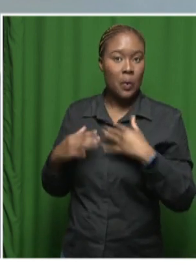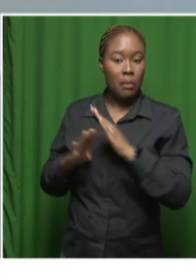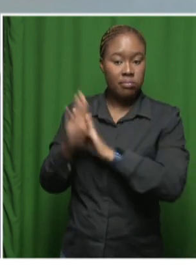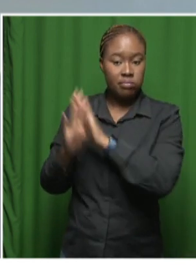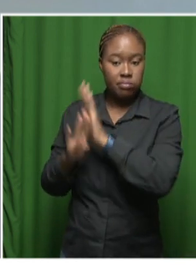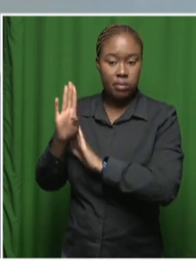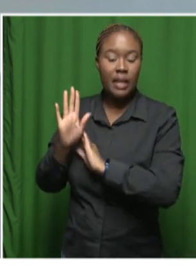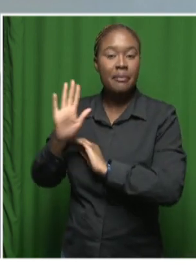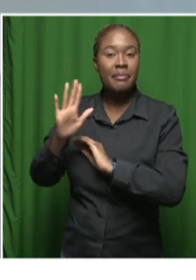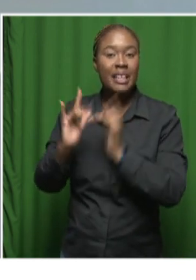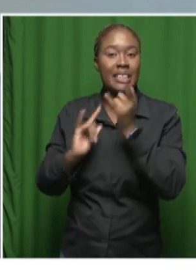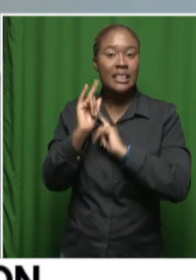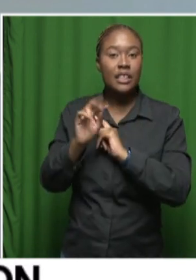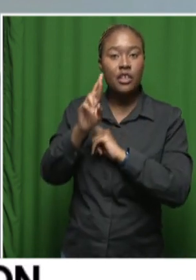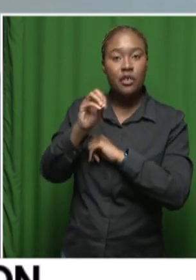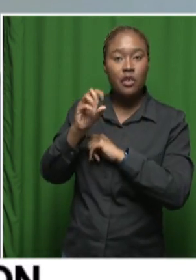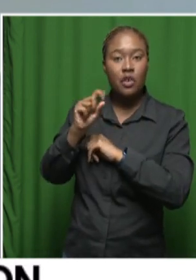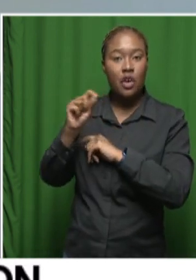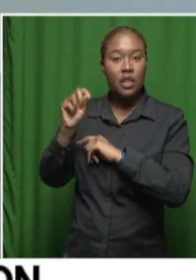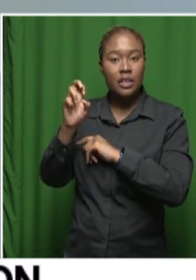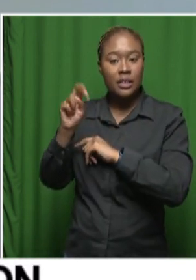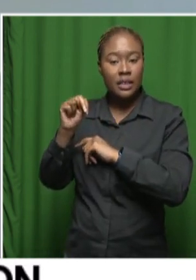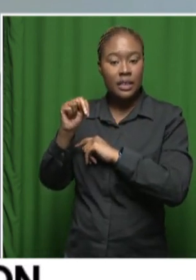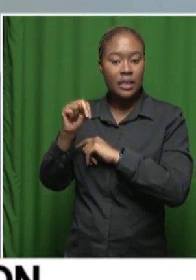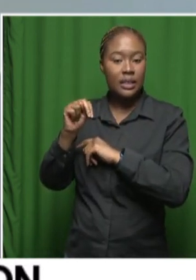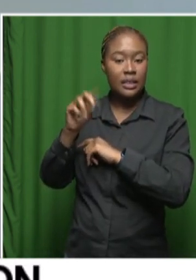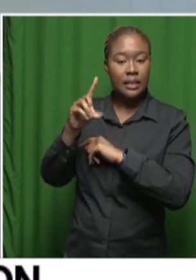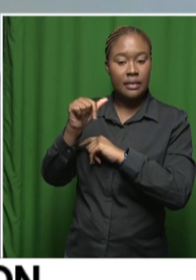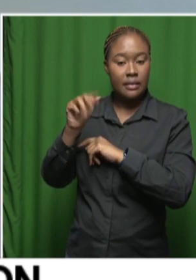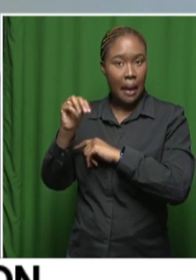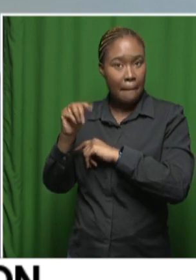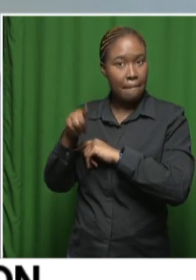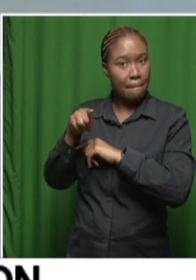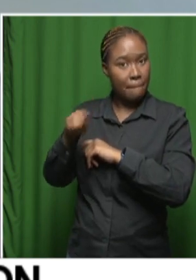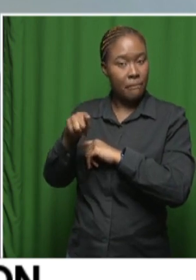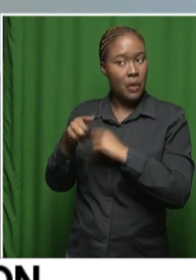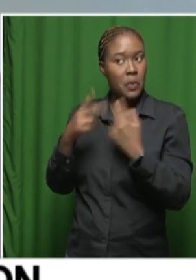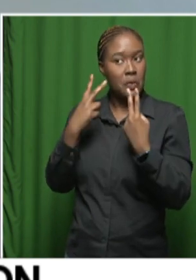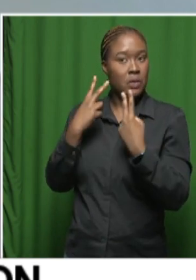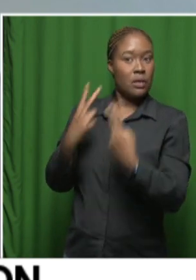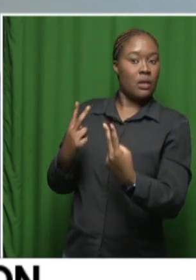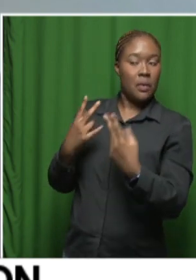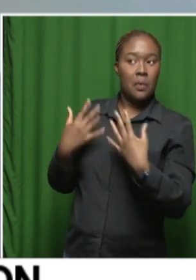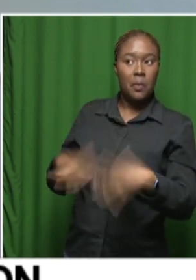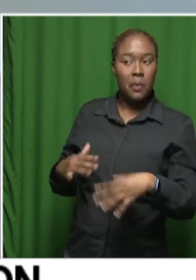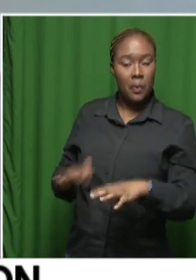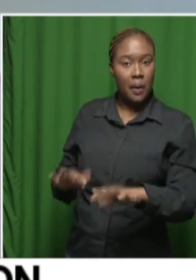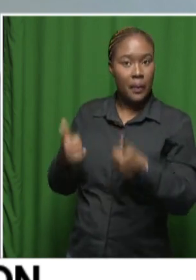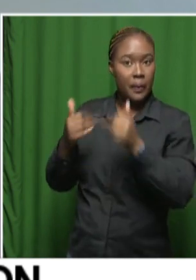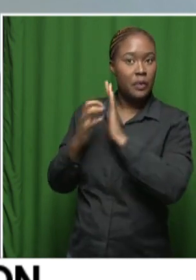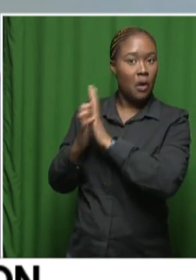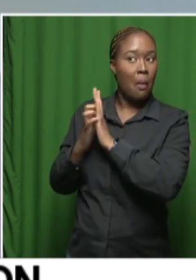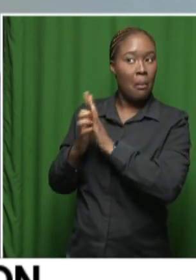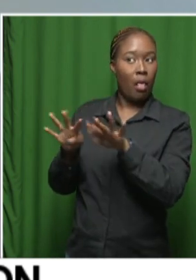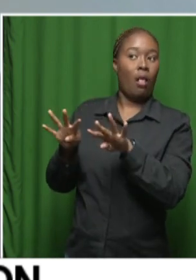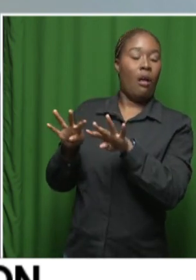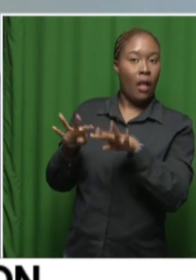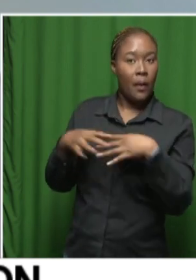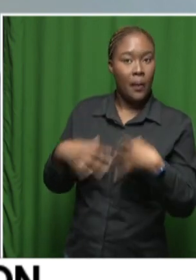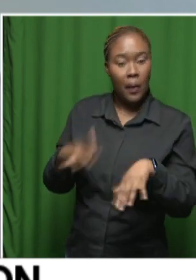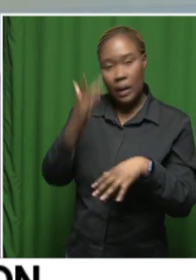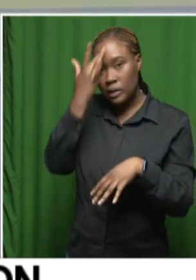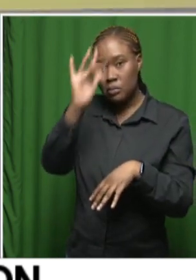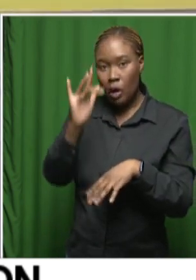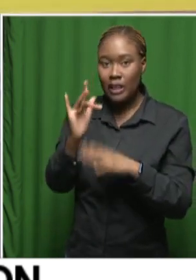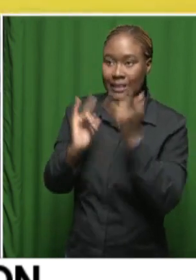city of Rotterdam, it's a very good example of that. So they came here to collaborate with us so that we bring this to life.